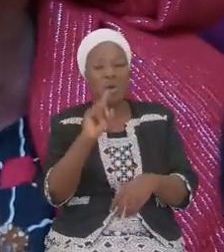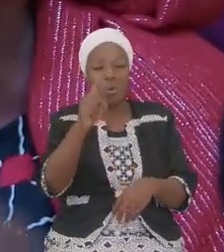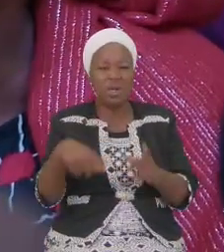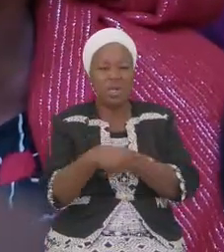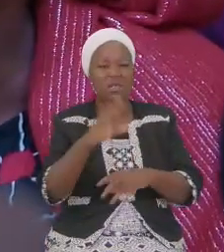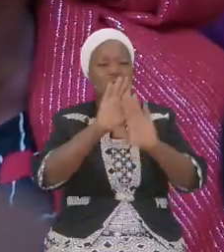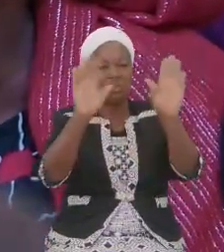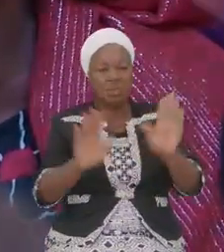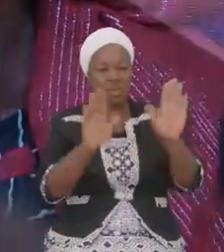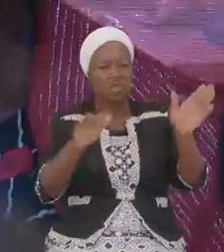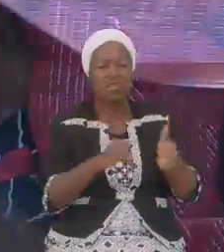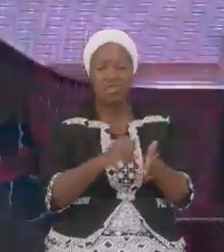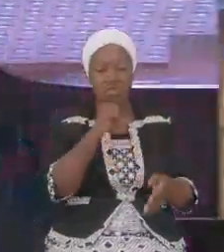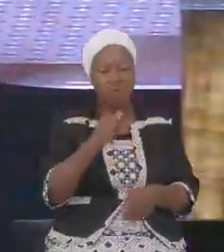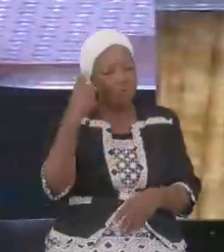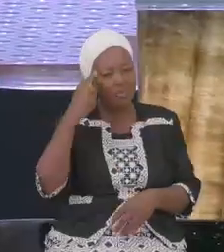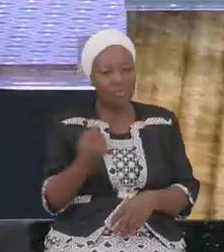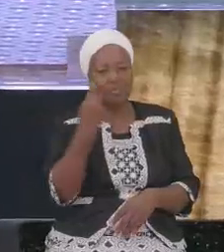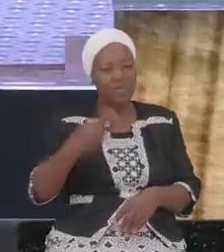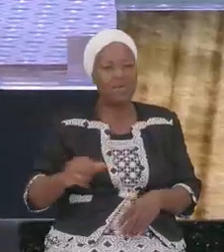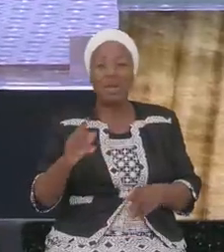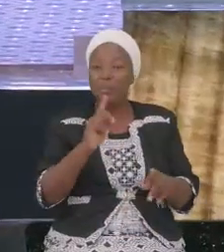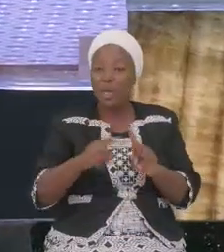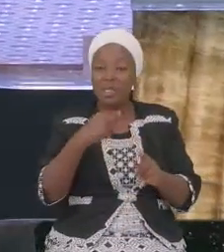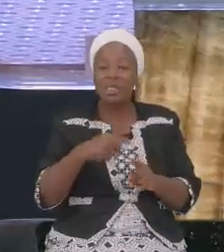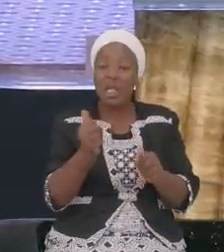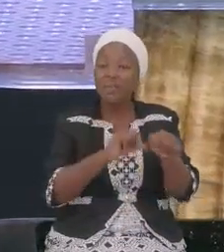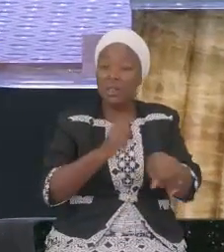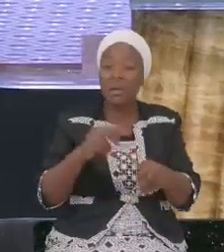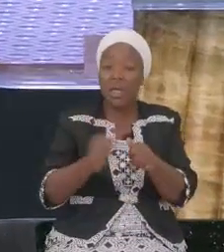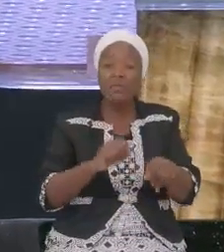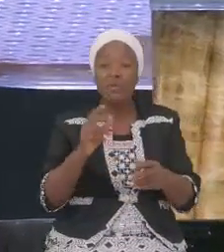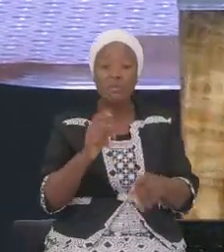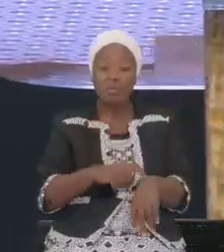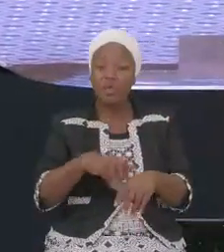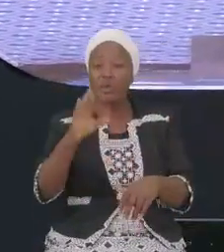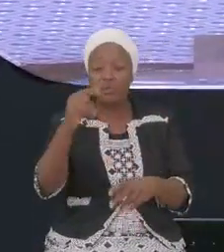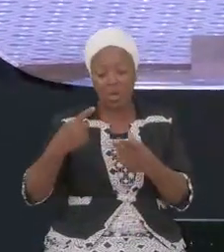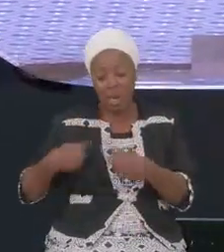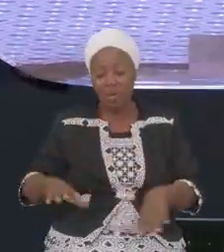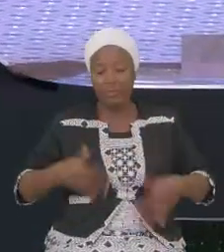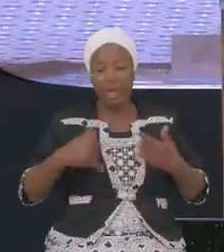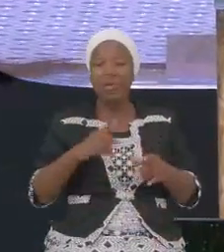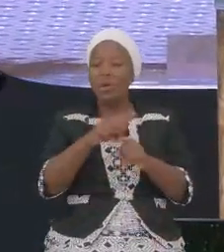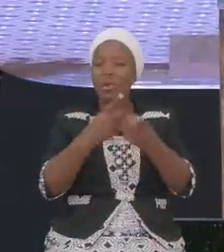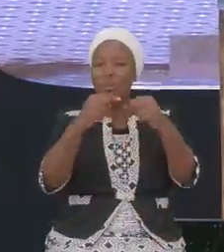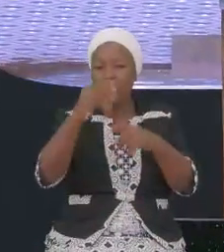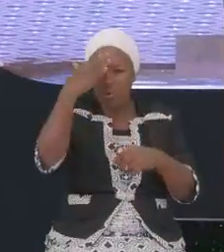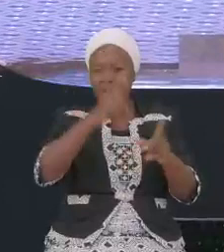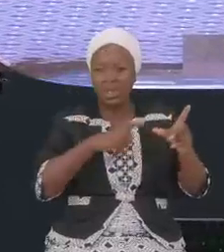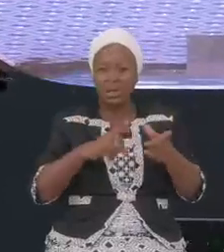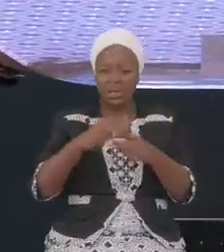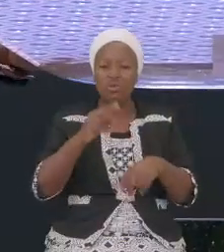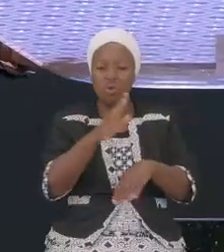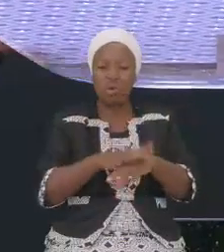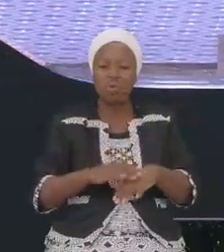more forever. It says every time, every moment of your life, when you come to know the Lord, and you become His people, and